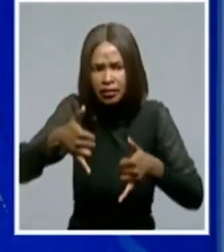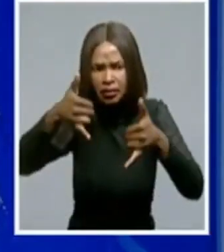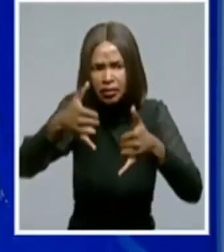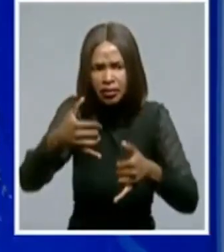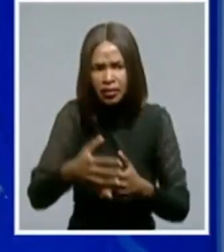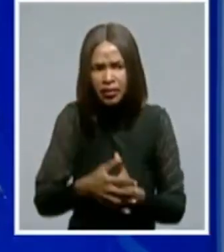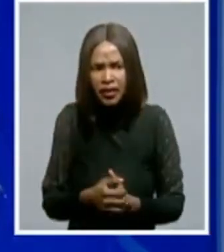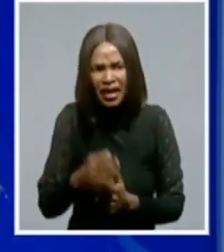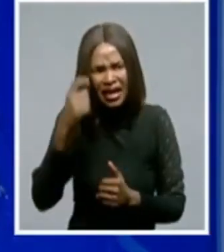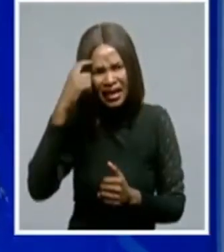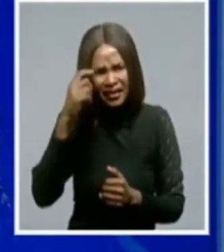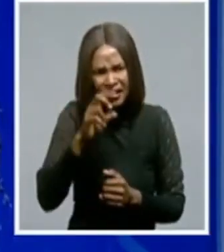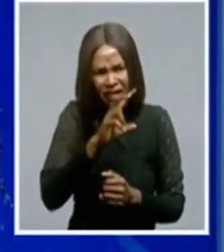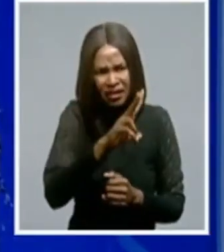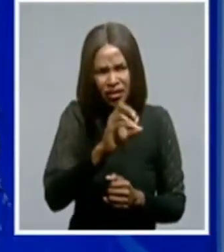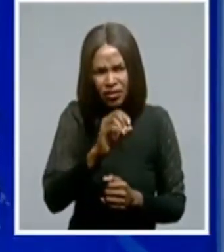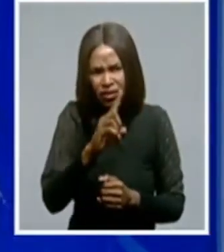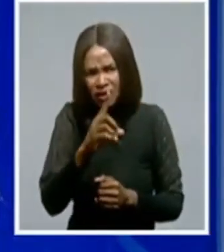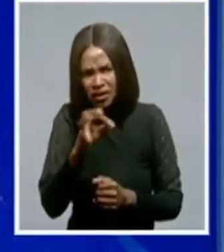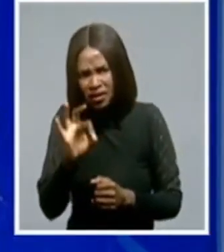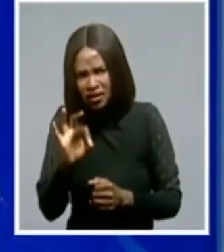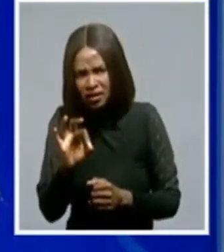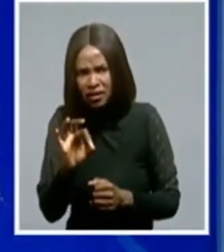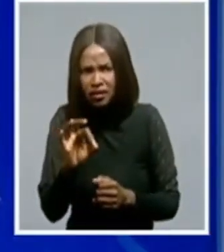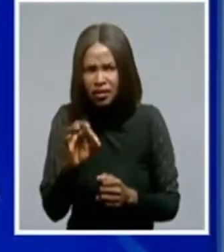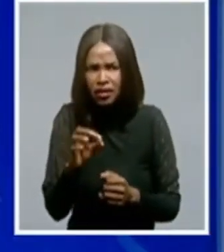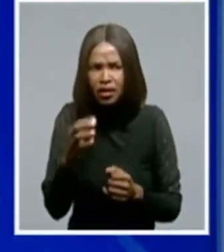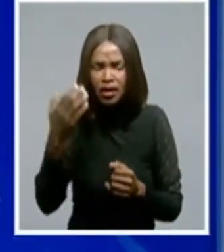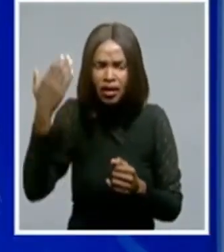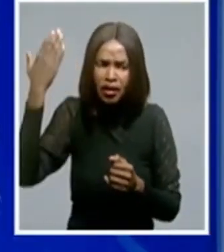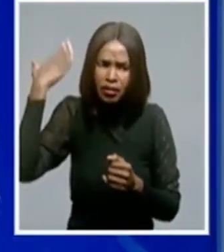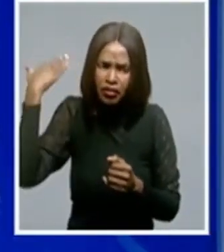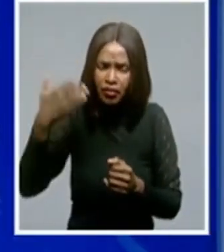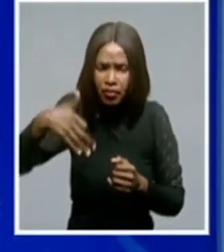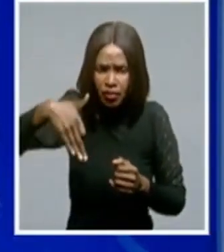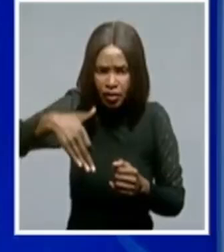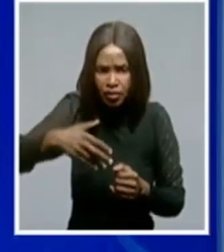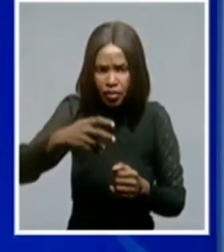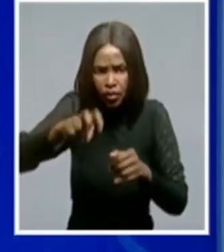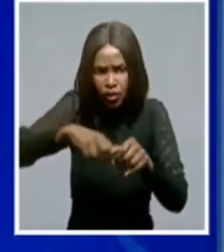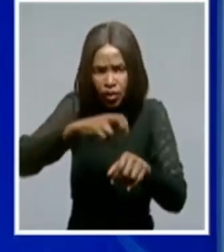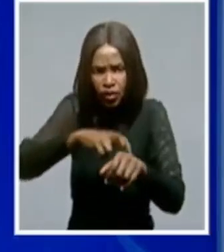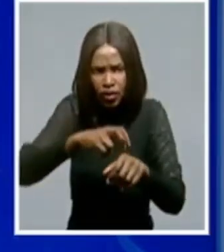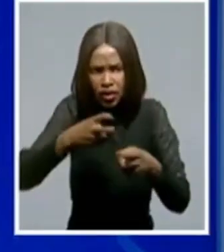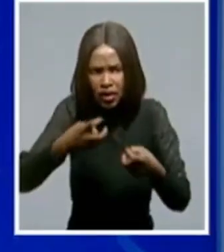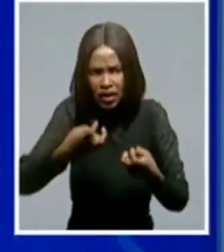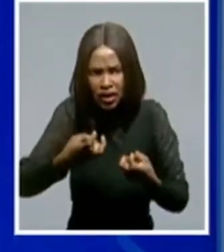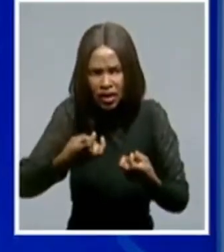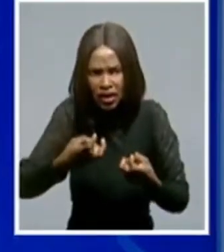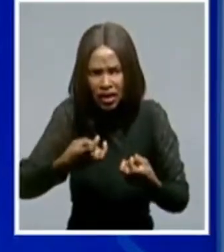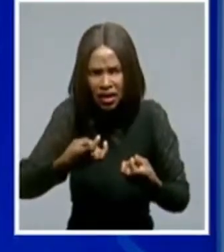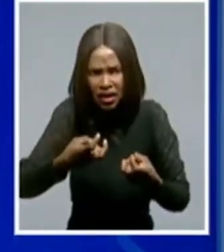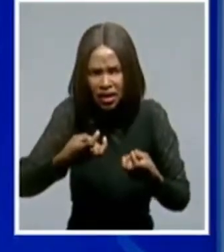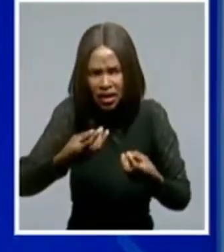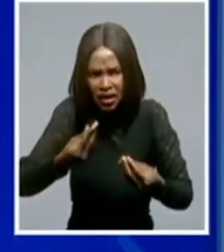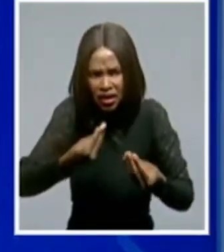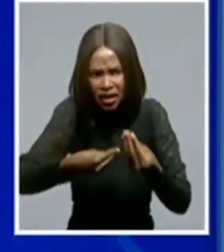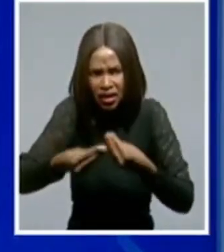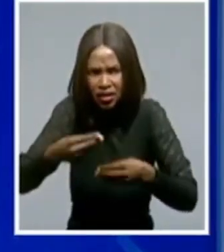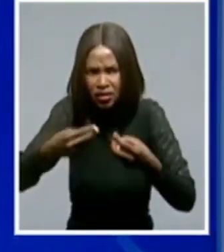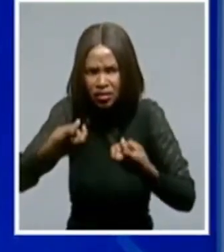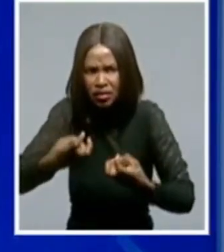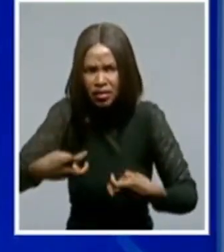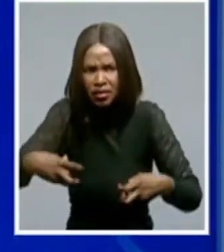think it was 2019, when we had the economic summit, it was called the Economic Summit, if I remember it